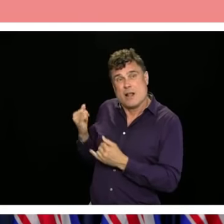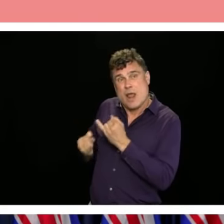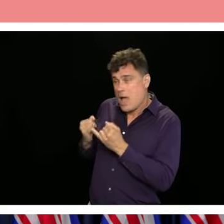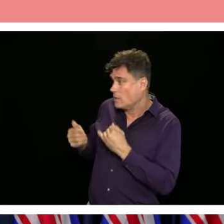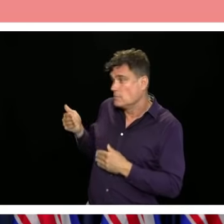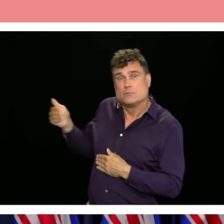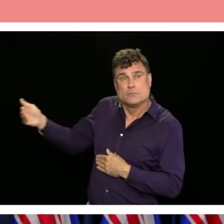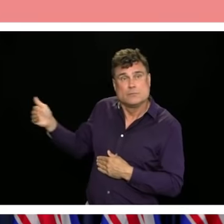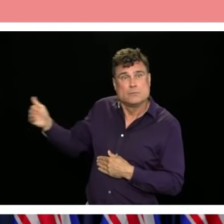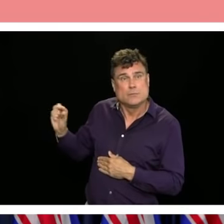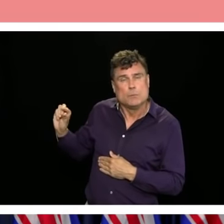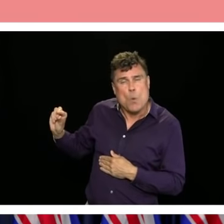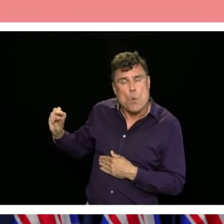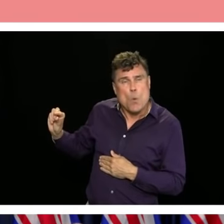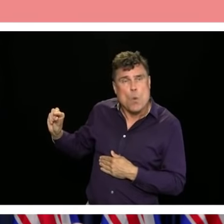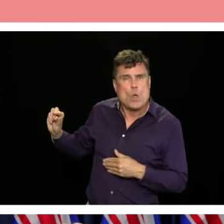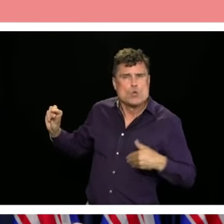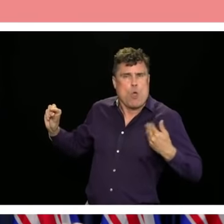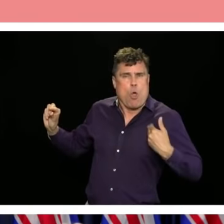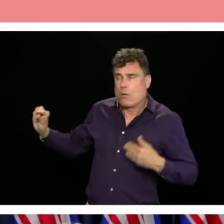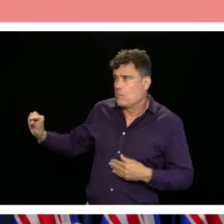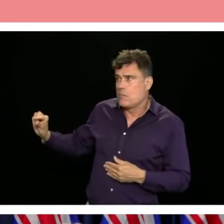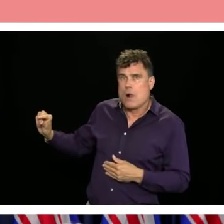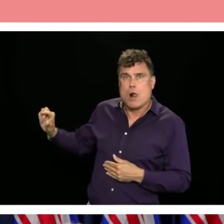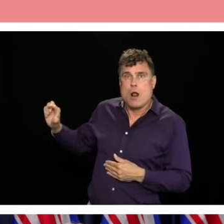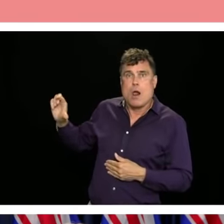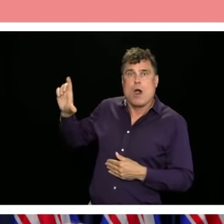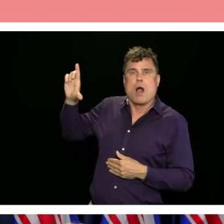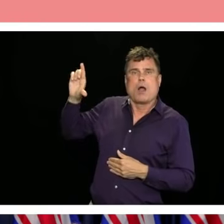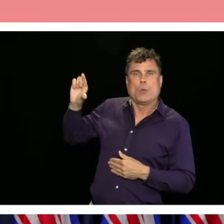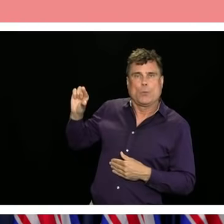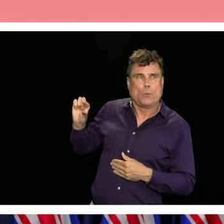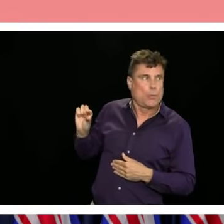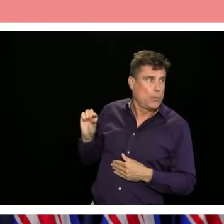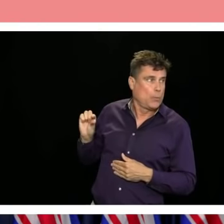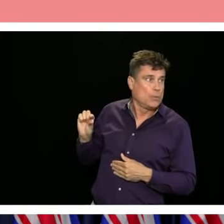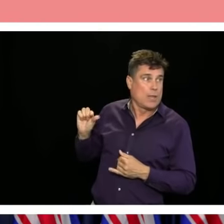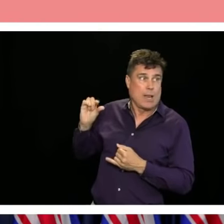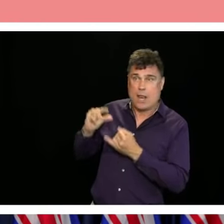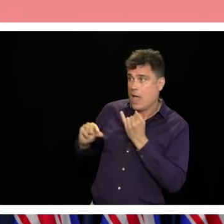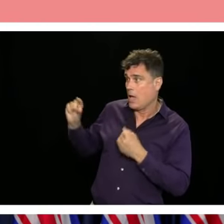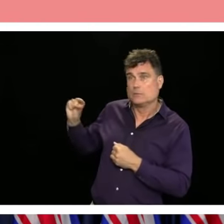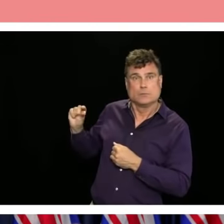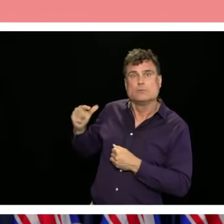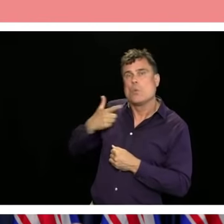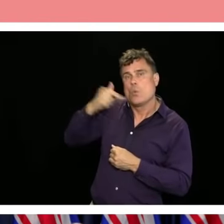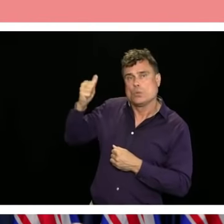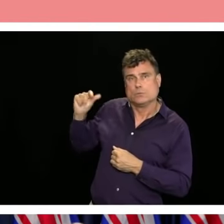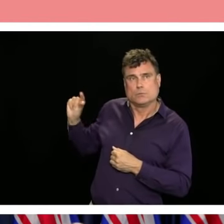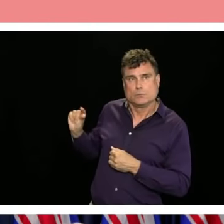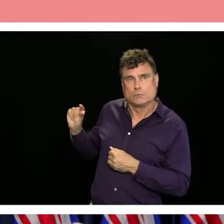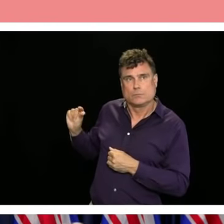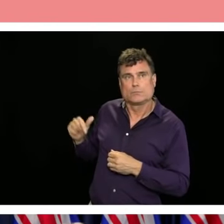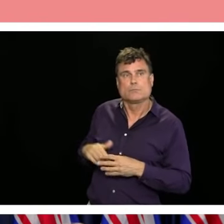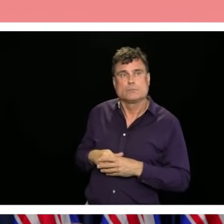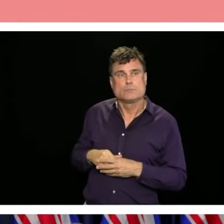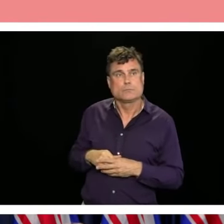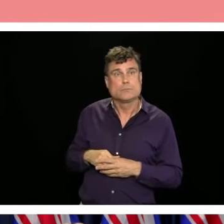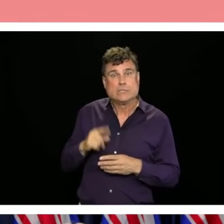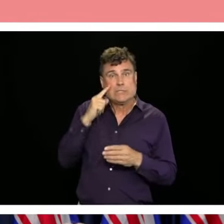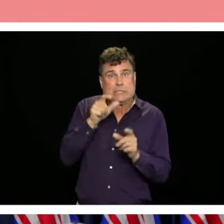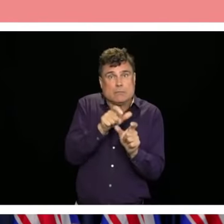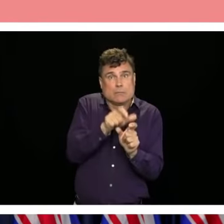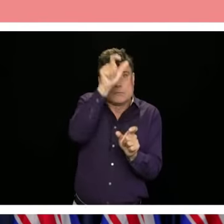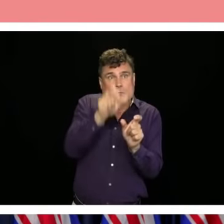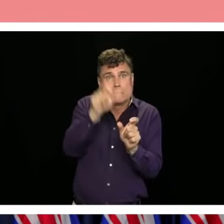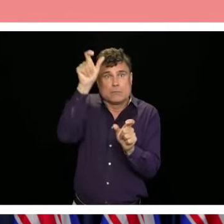age, and the proportion of people who are affected within each age group, and the numbers on the top of the bar give you